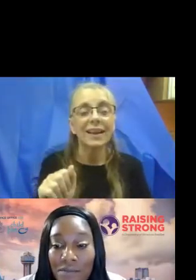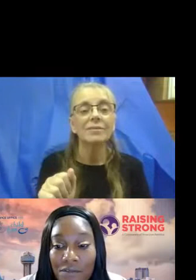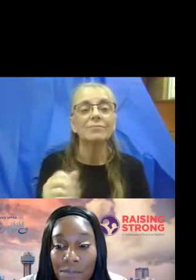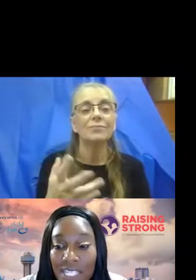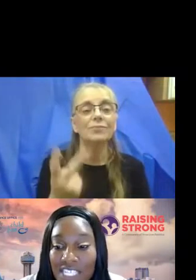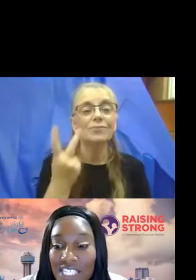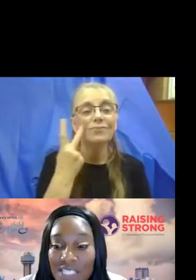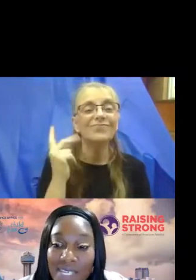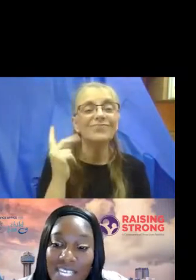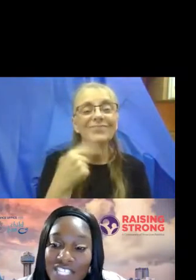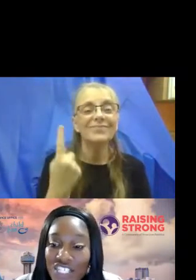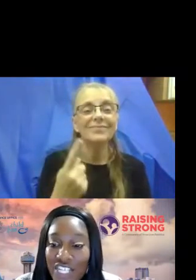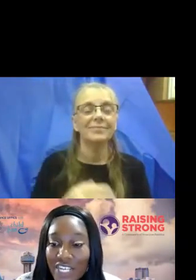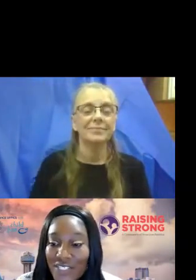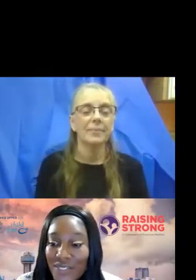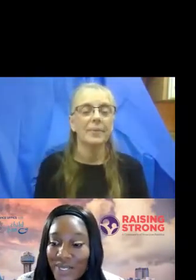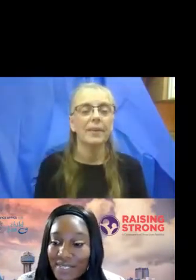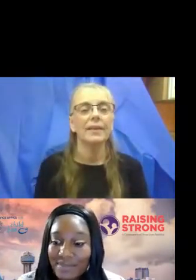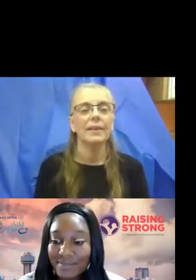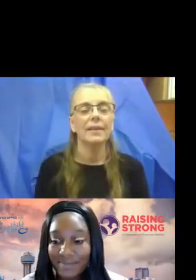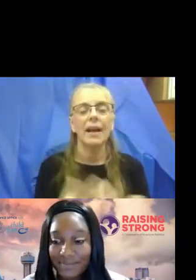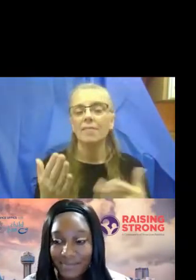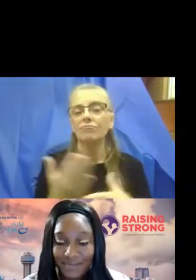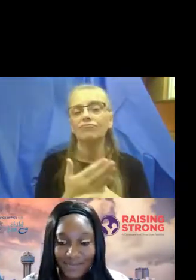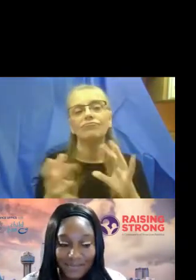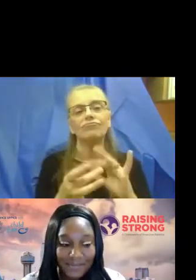And please just begin to share your story.